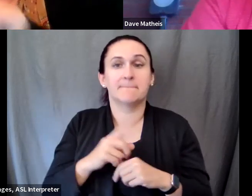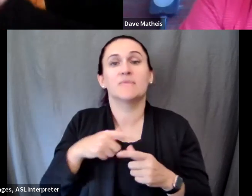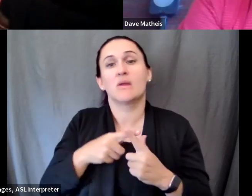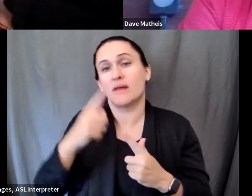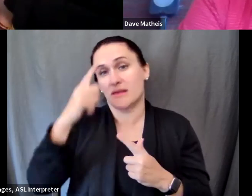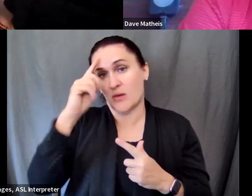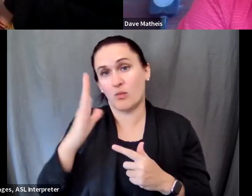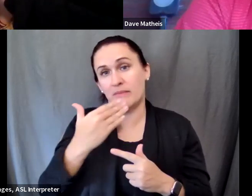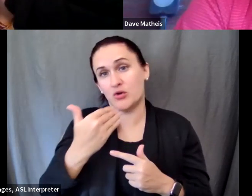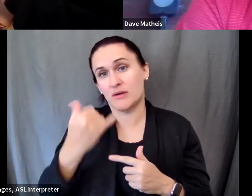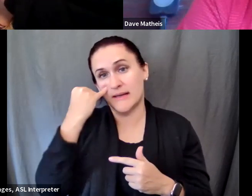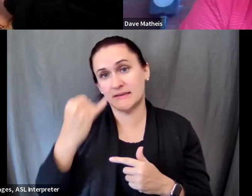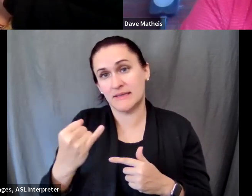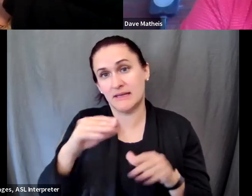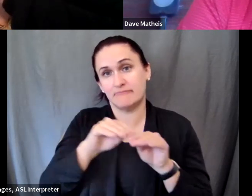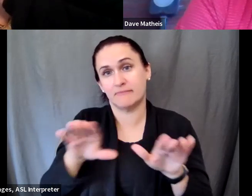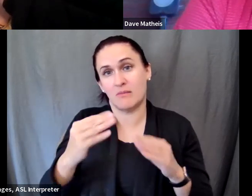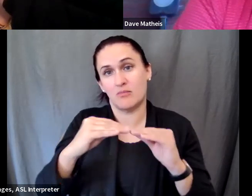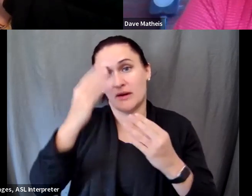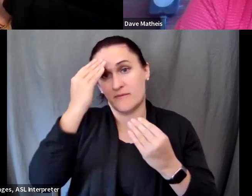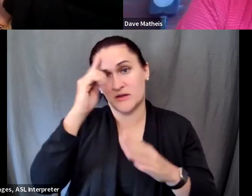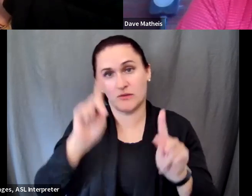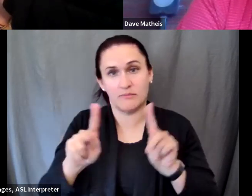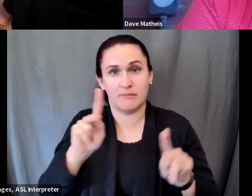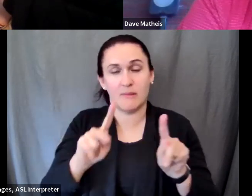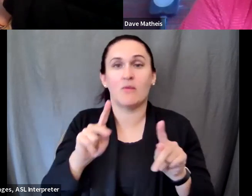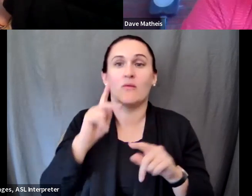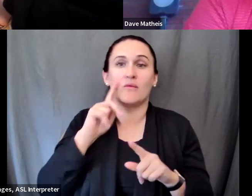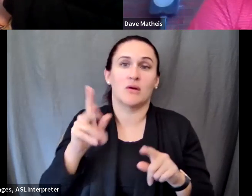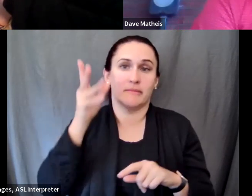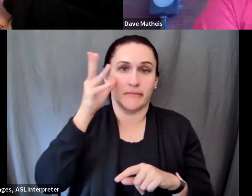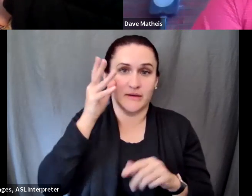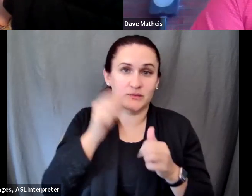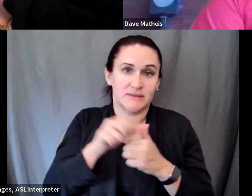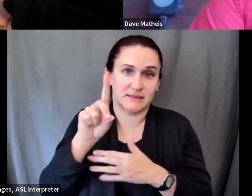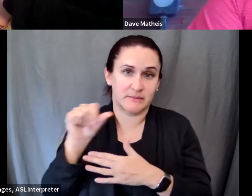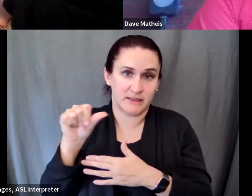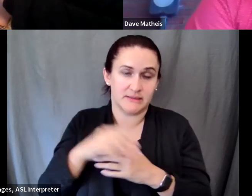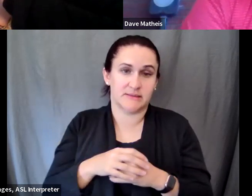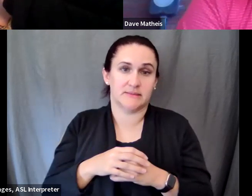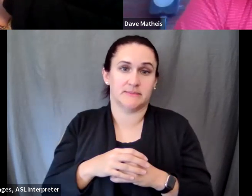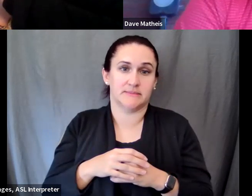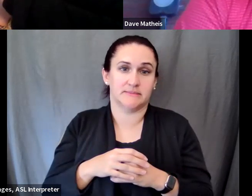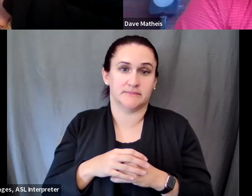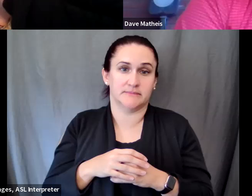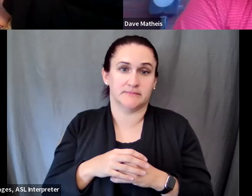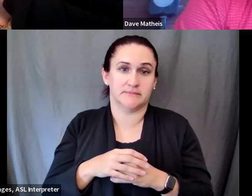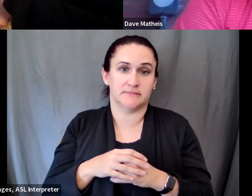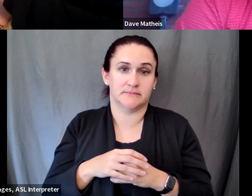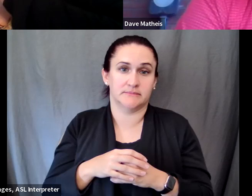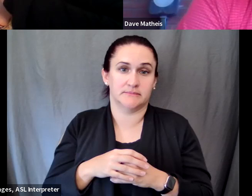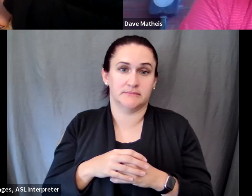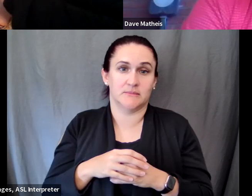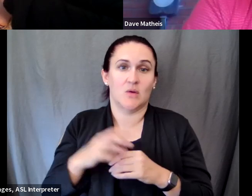idea to get more information out to people about parents with disabilities. And we started doing